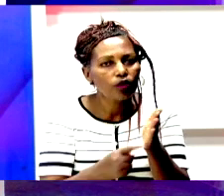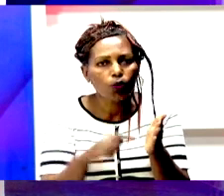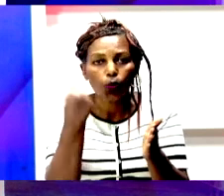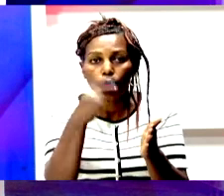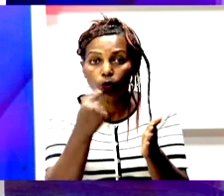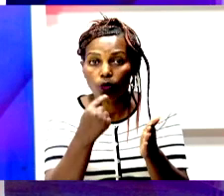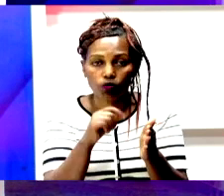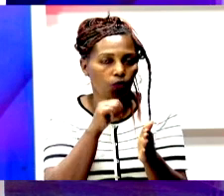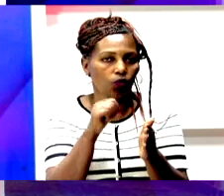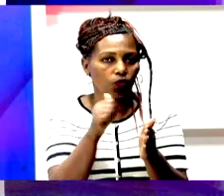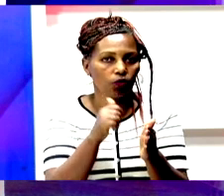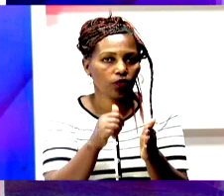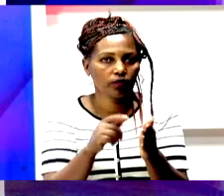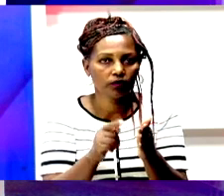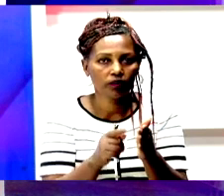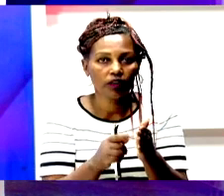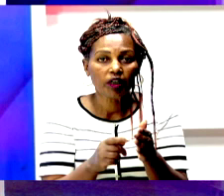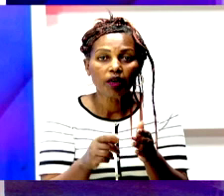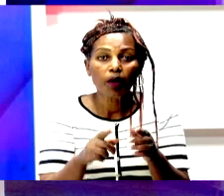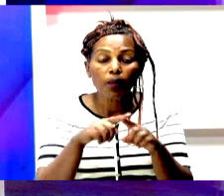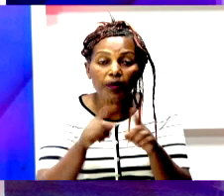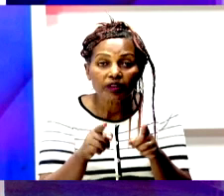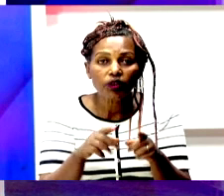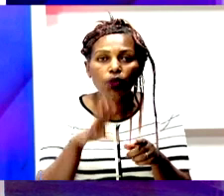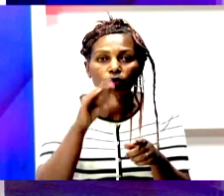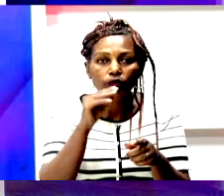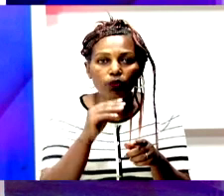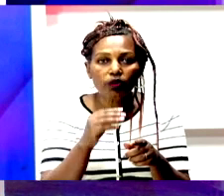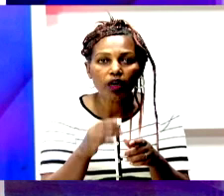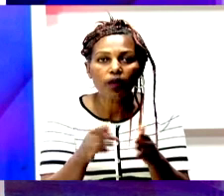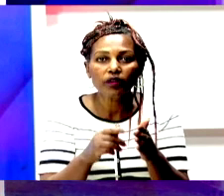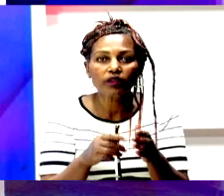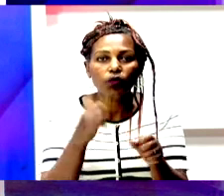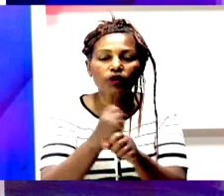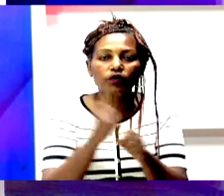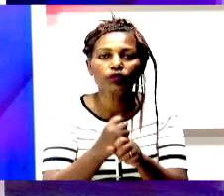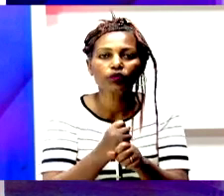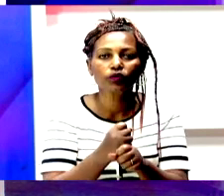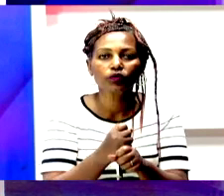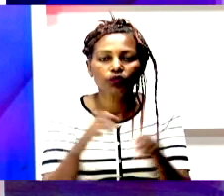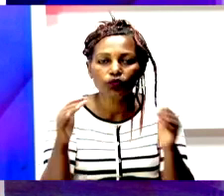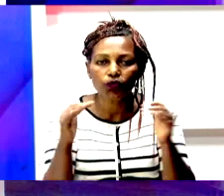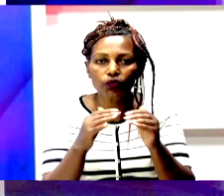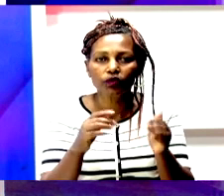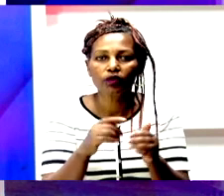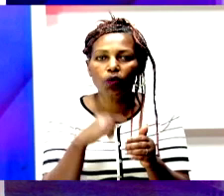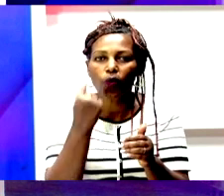but about the virus, the thing that doctors fought.